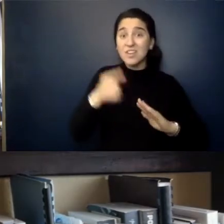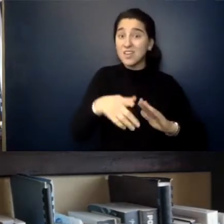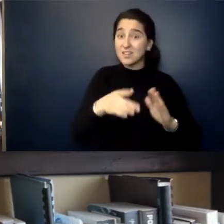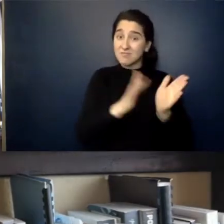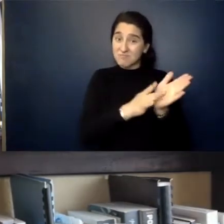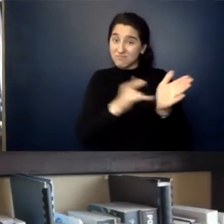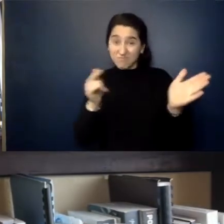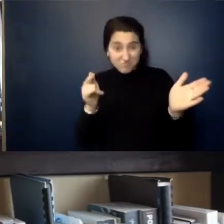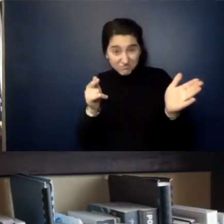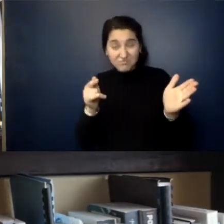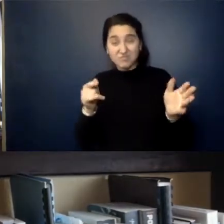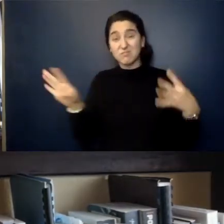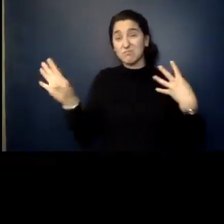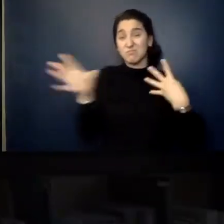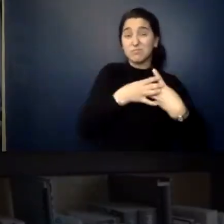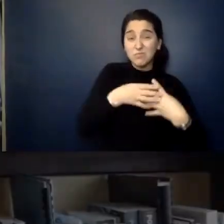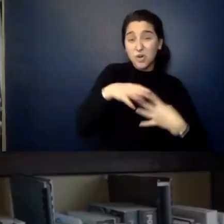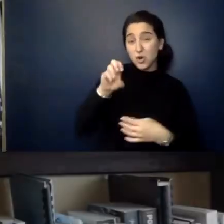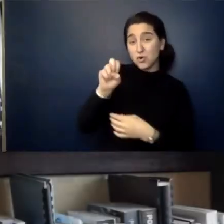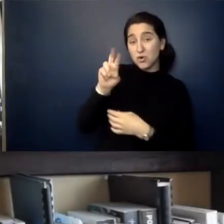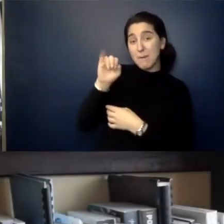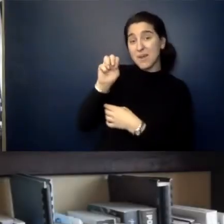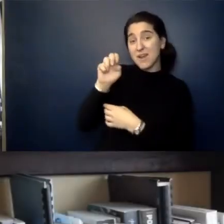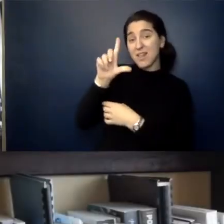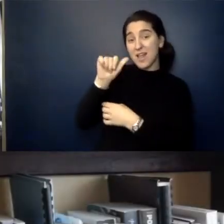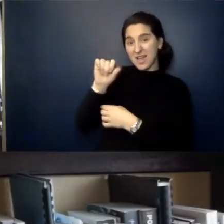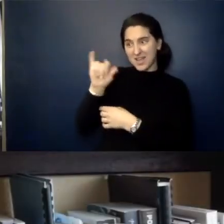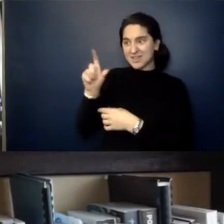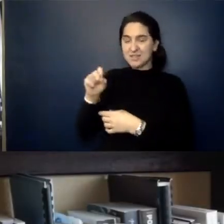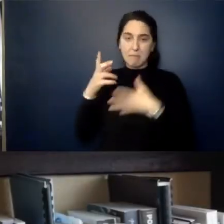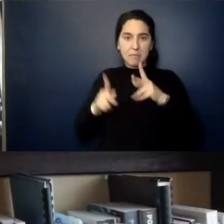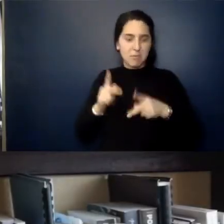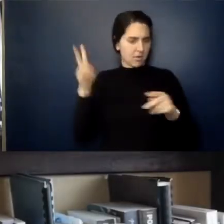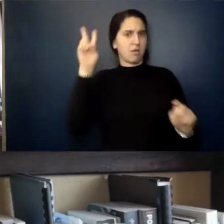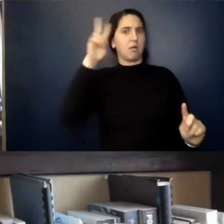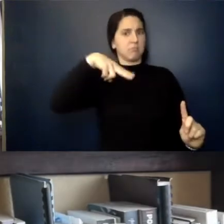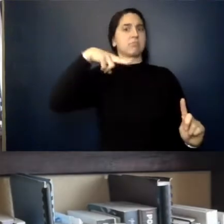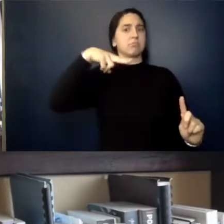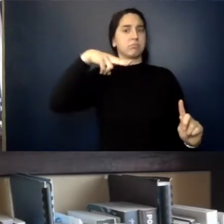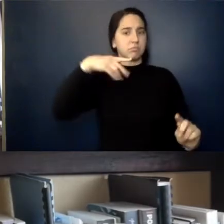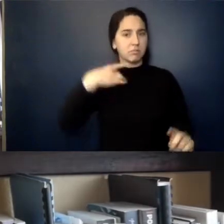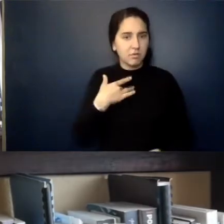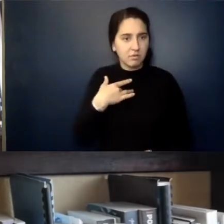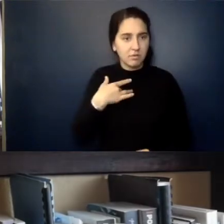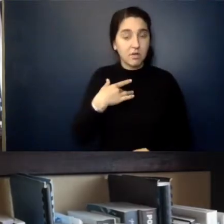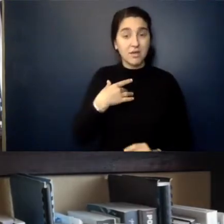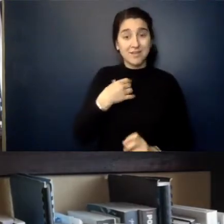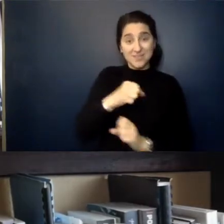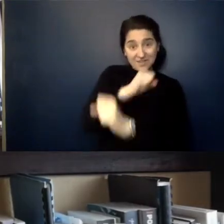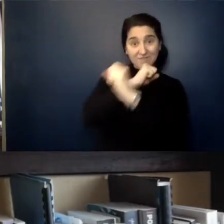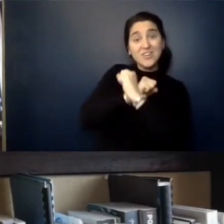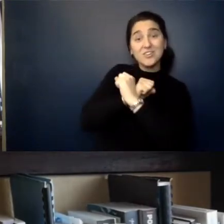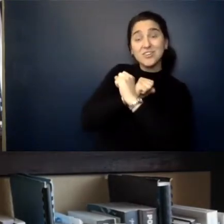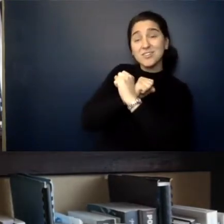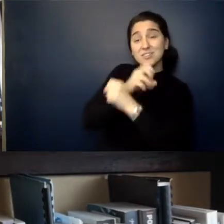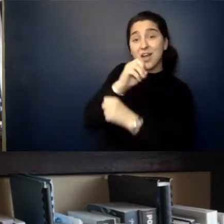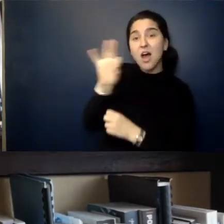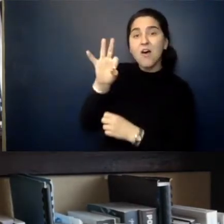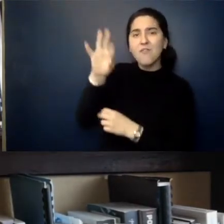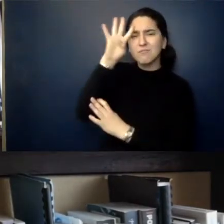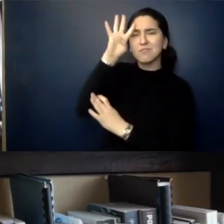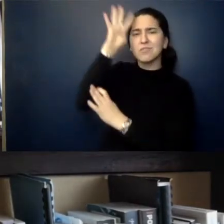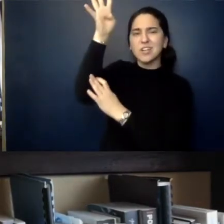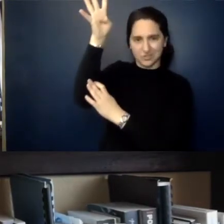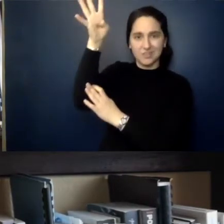Lord is with them. There's a lot of pain happening, a lot of suffering.